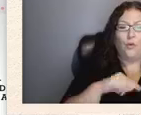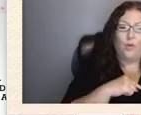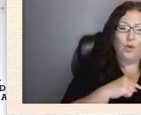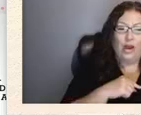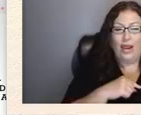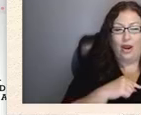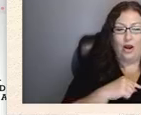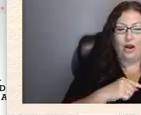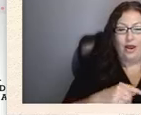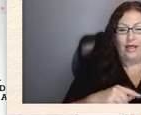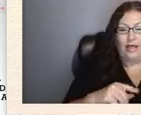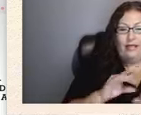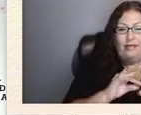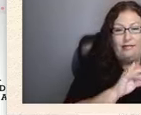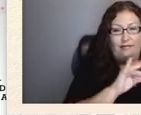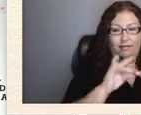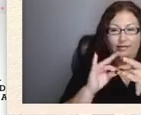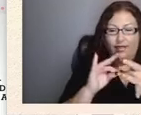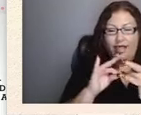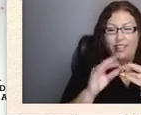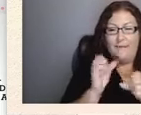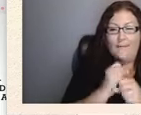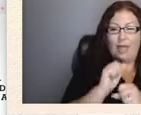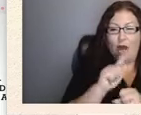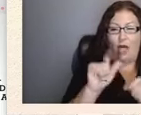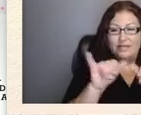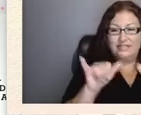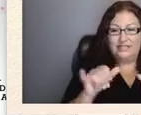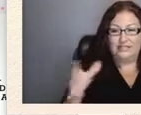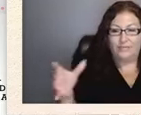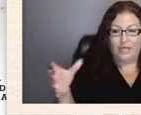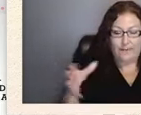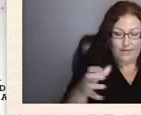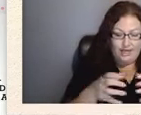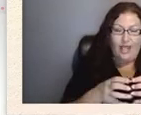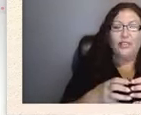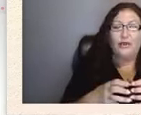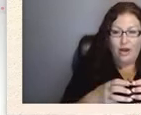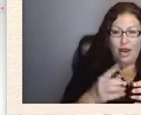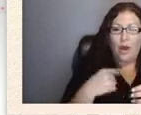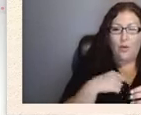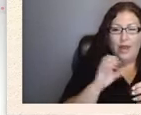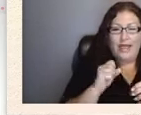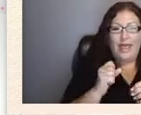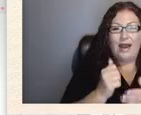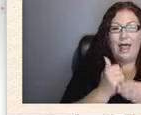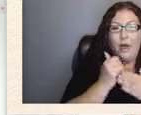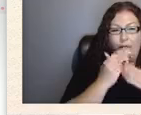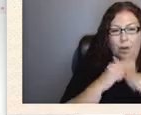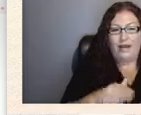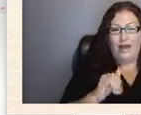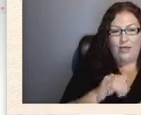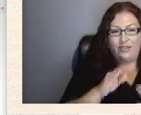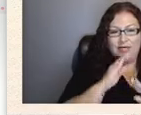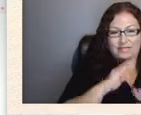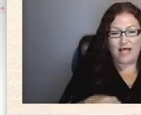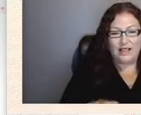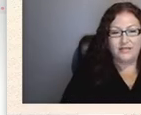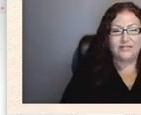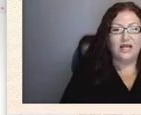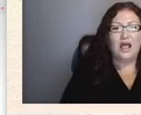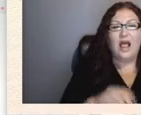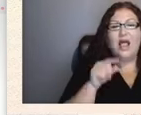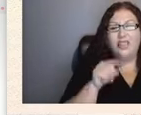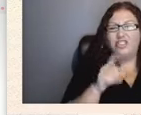that bring all these systems together, and therefore we can help to break down those silos. This is just a visual